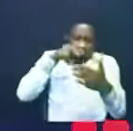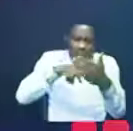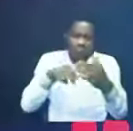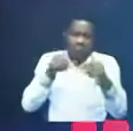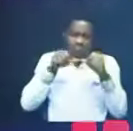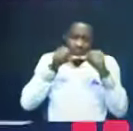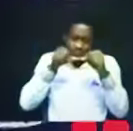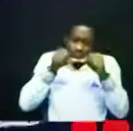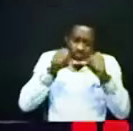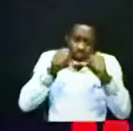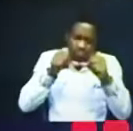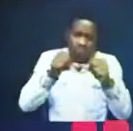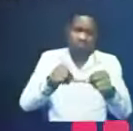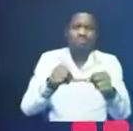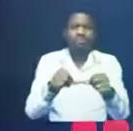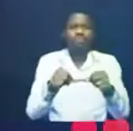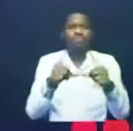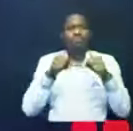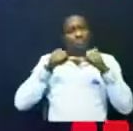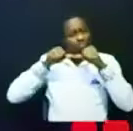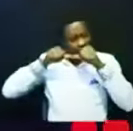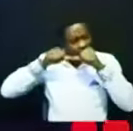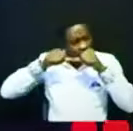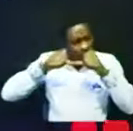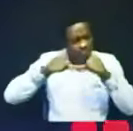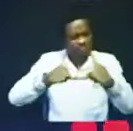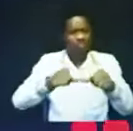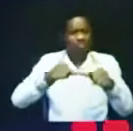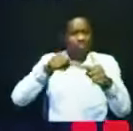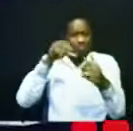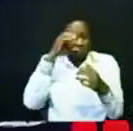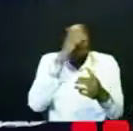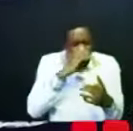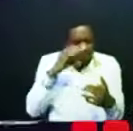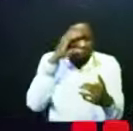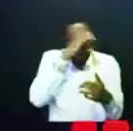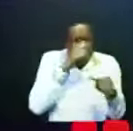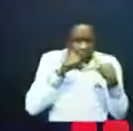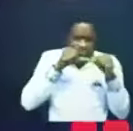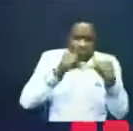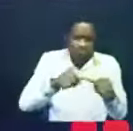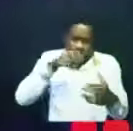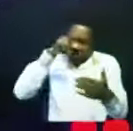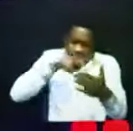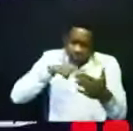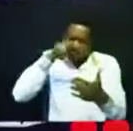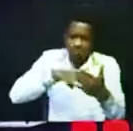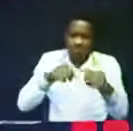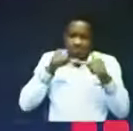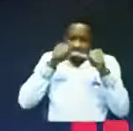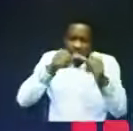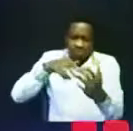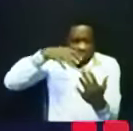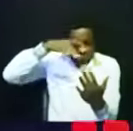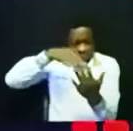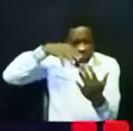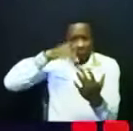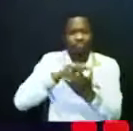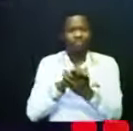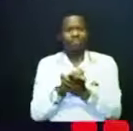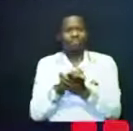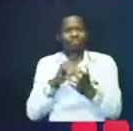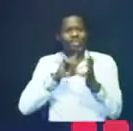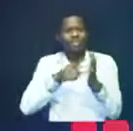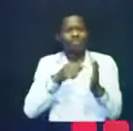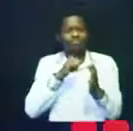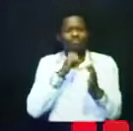Continues in it. Continues searching in it, not forgetting what he